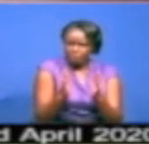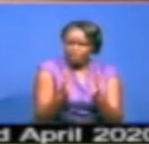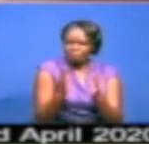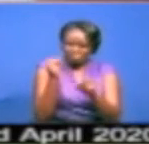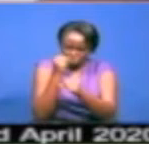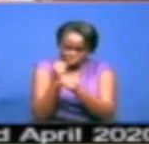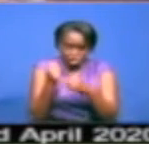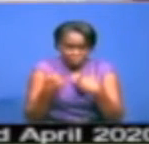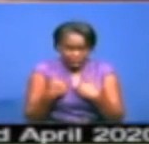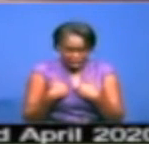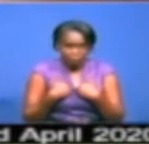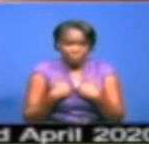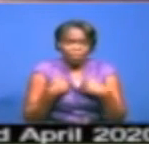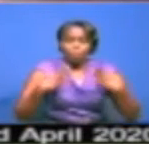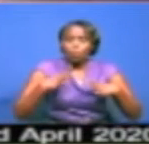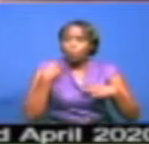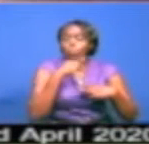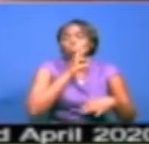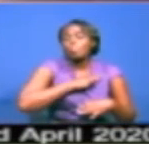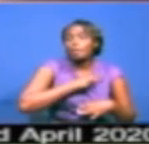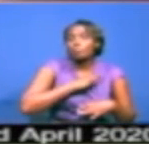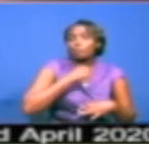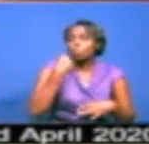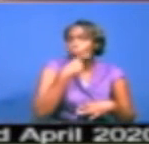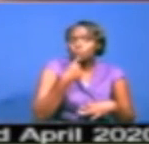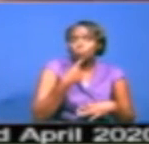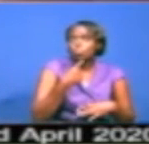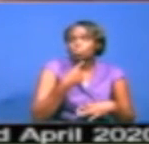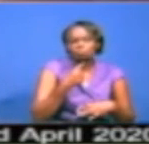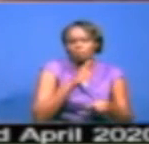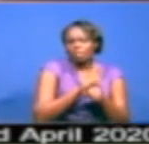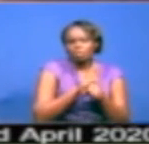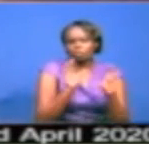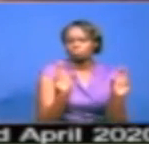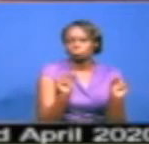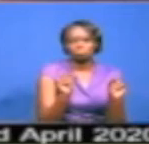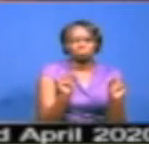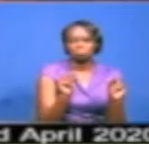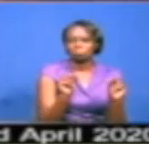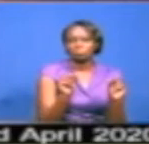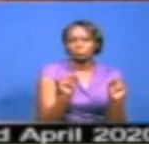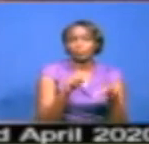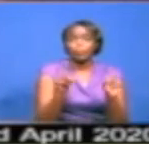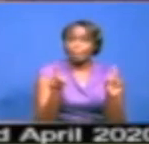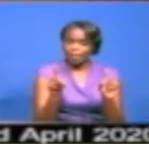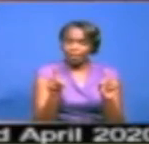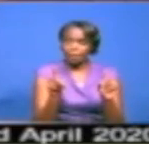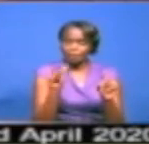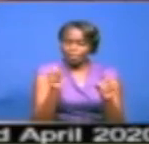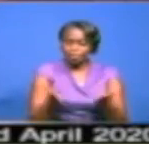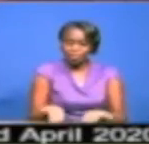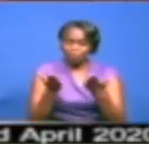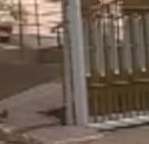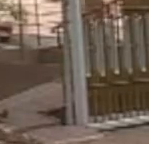employment, and therefore those who are going to benefit are largely not so much, Mr. Speaker, but it is going to improve